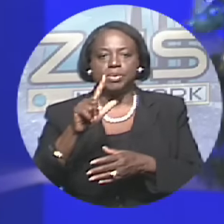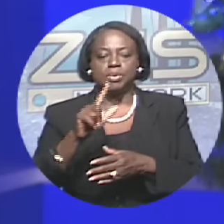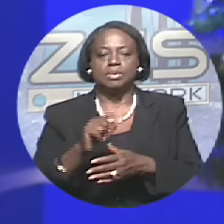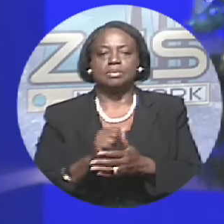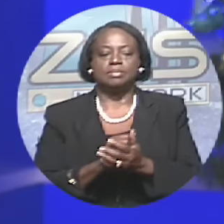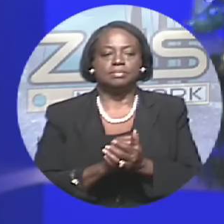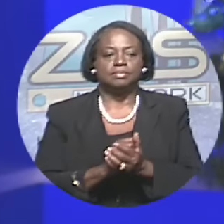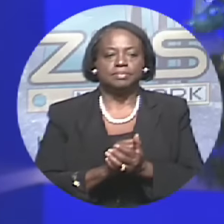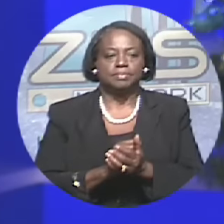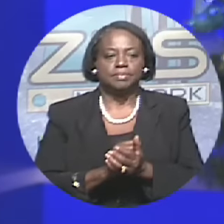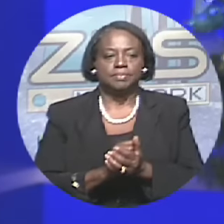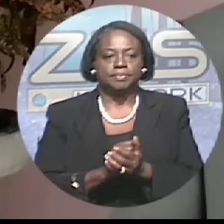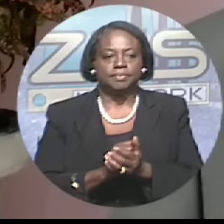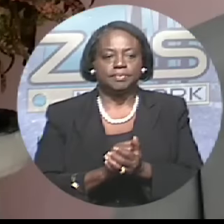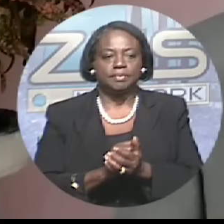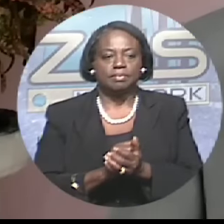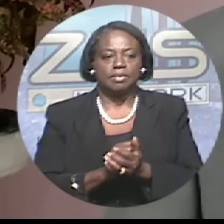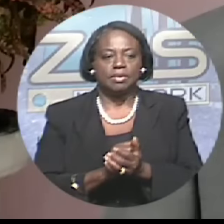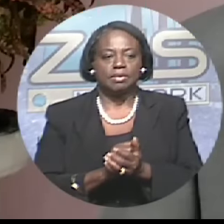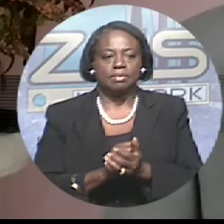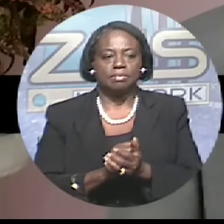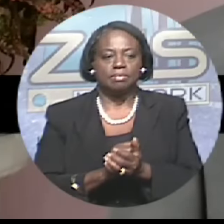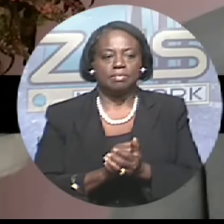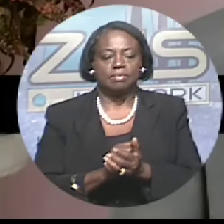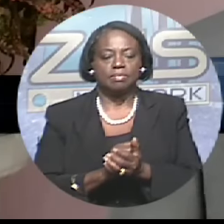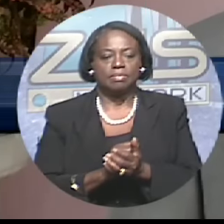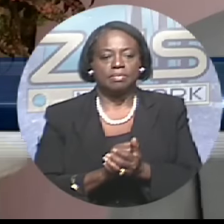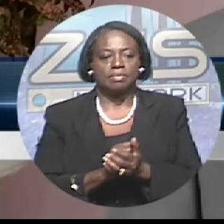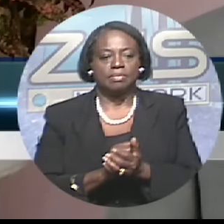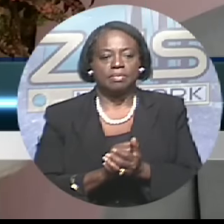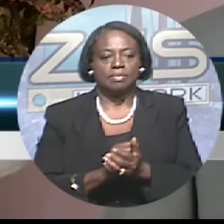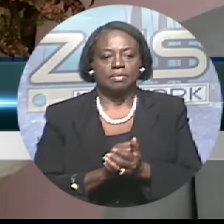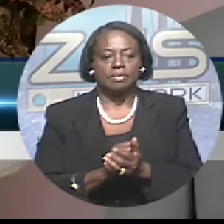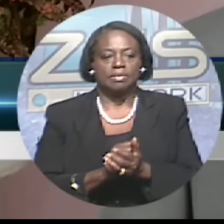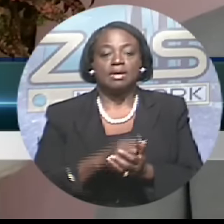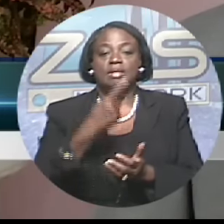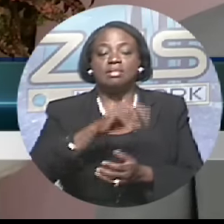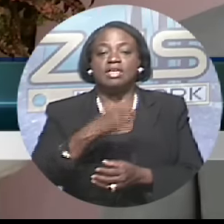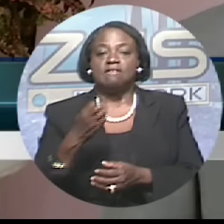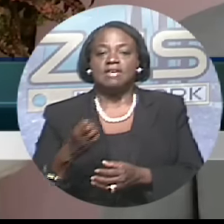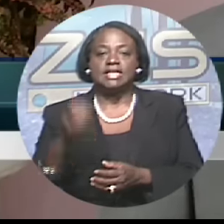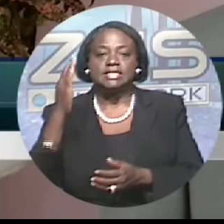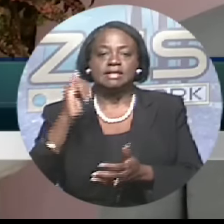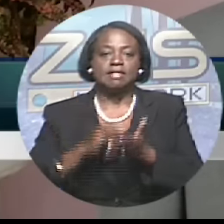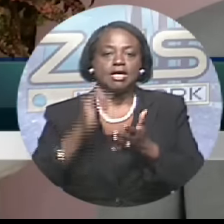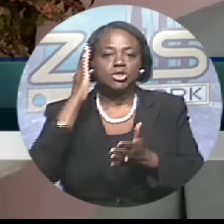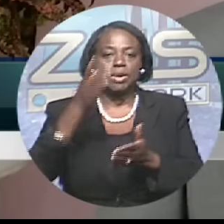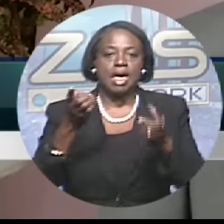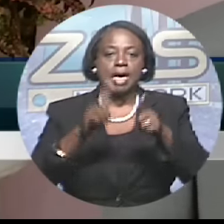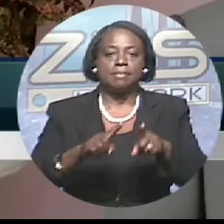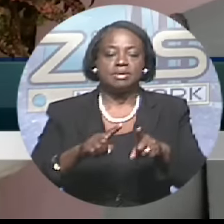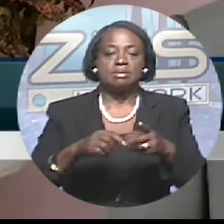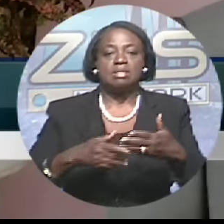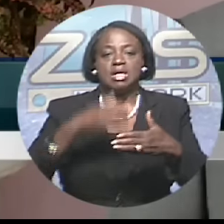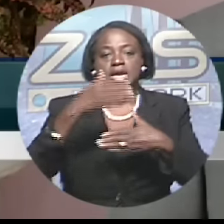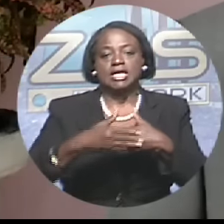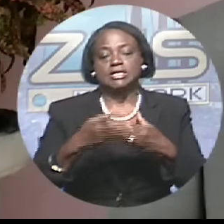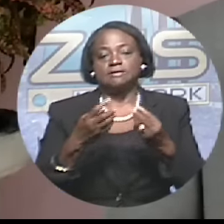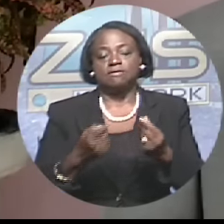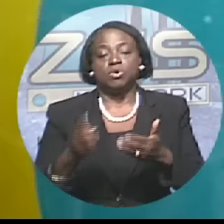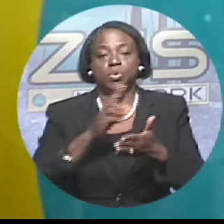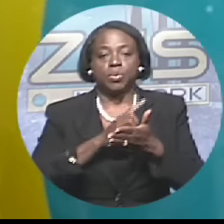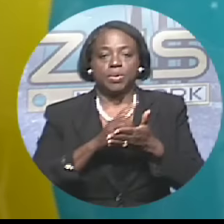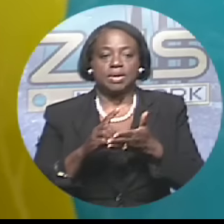brand. The Popeyes event, which will take place in a couple of weeks, of course, we made it to the finals of the ESPY